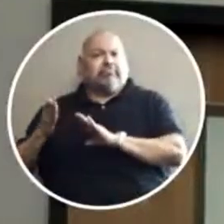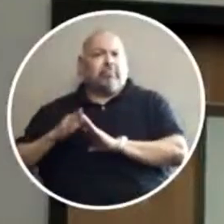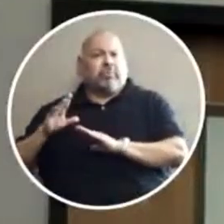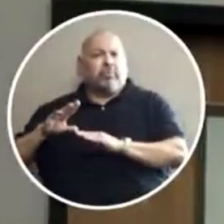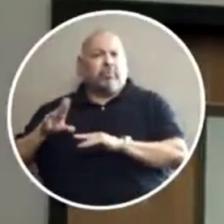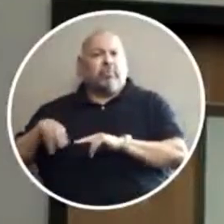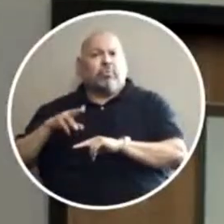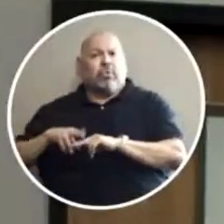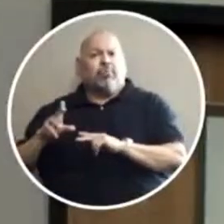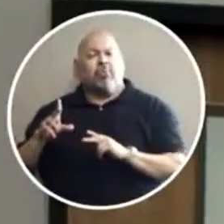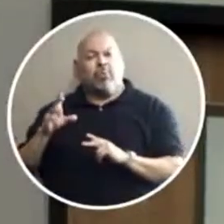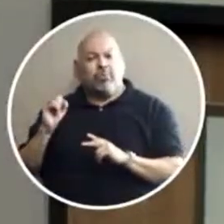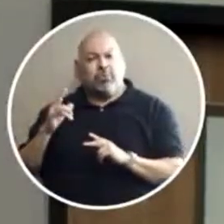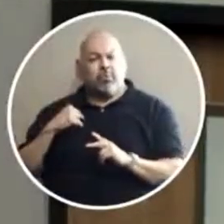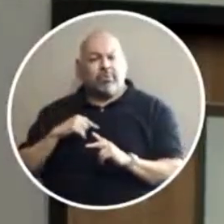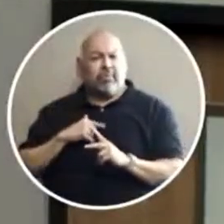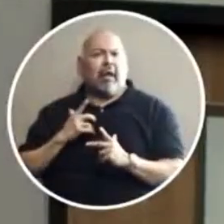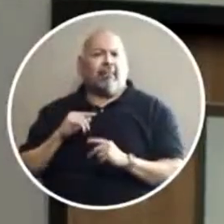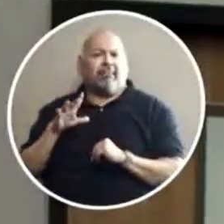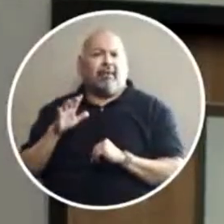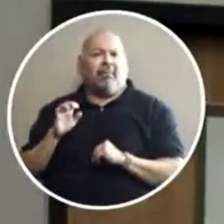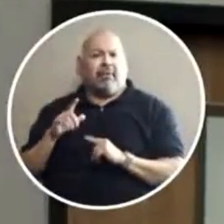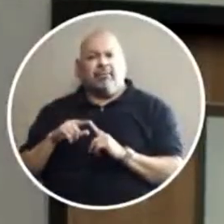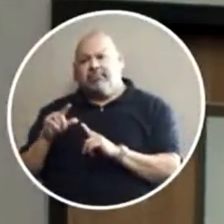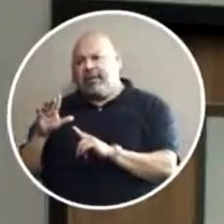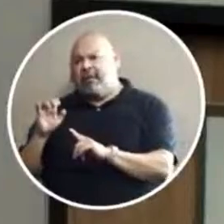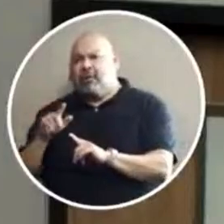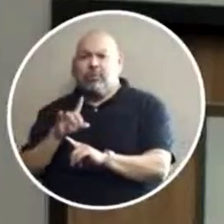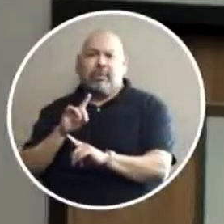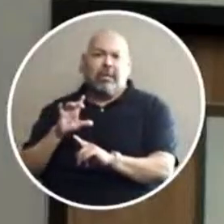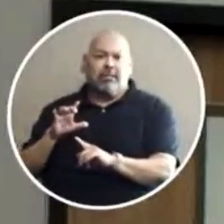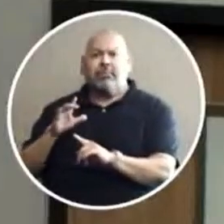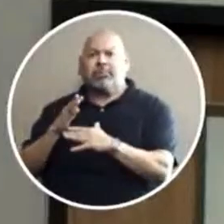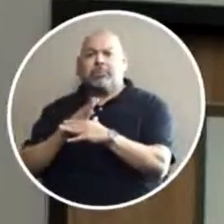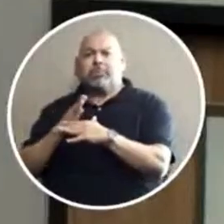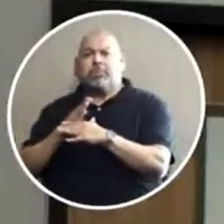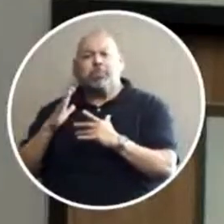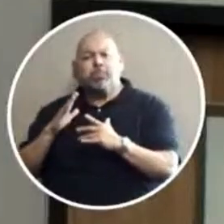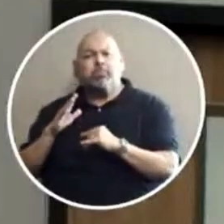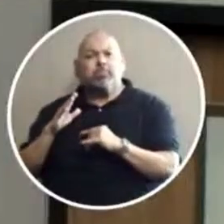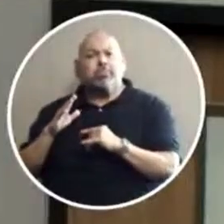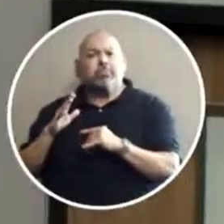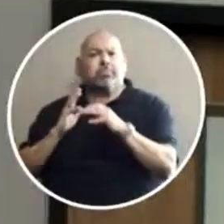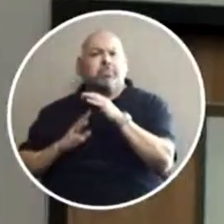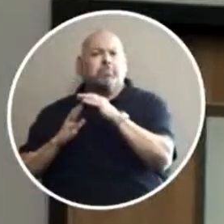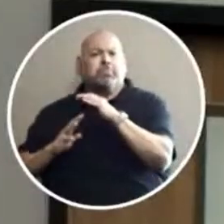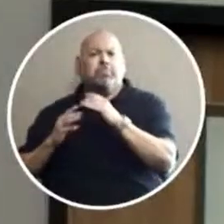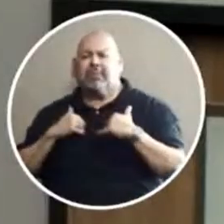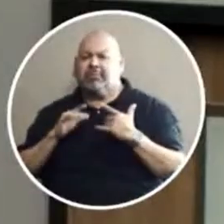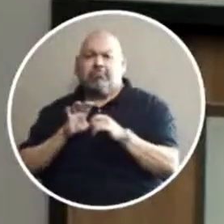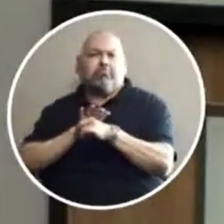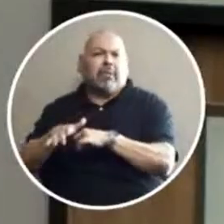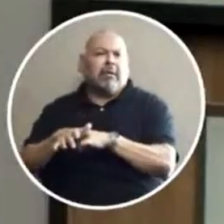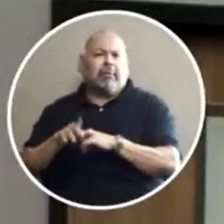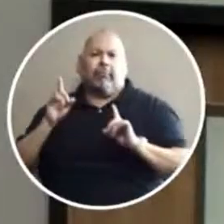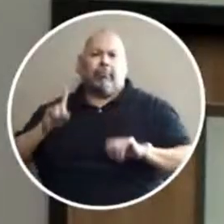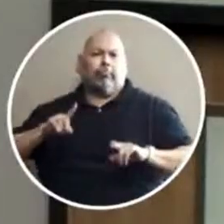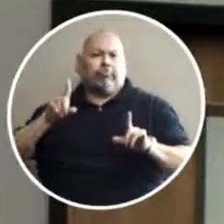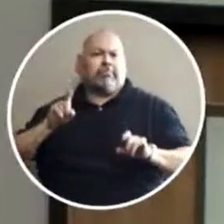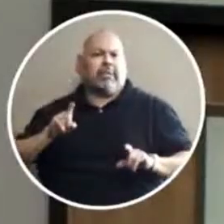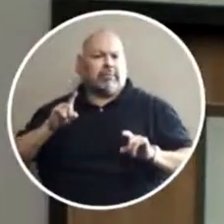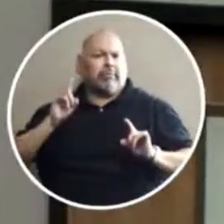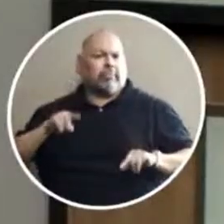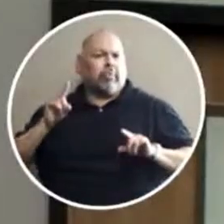normal. We have about 800 capacity between both of them, so we continue to ask you all to